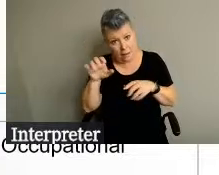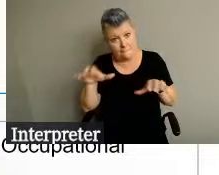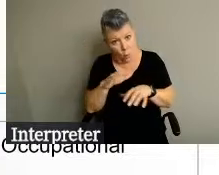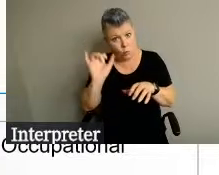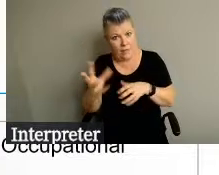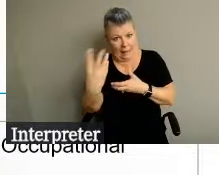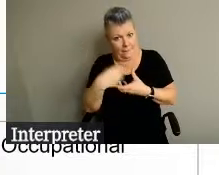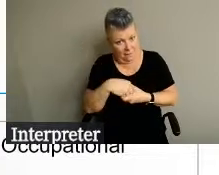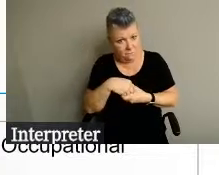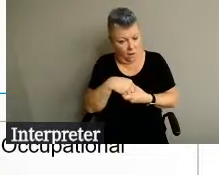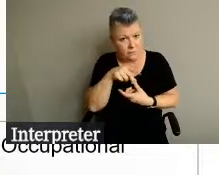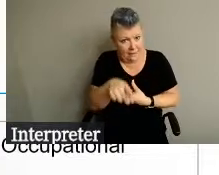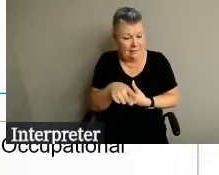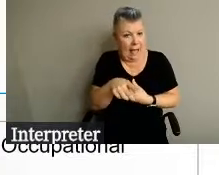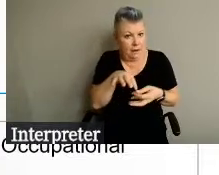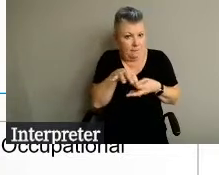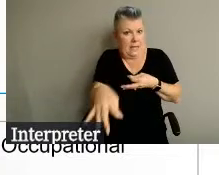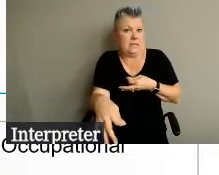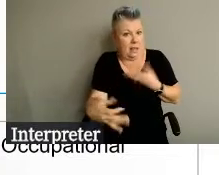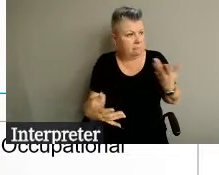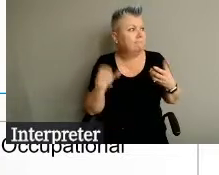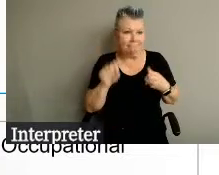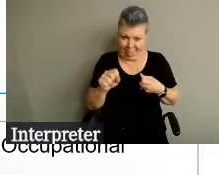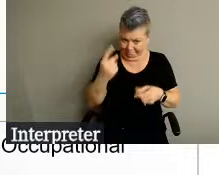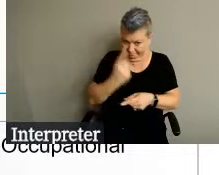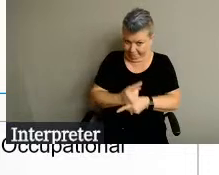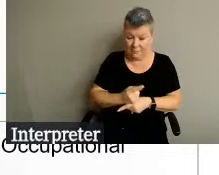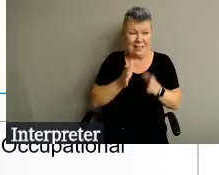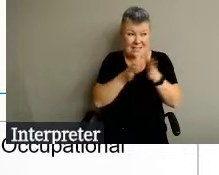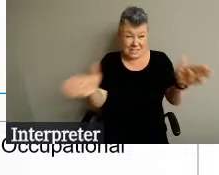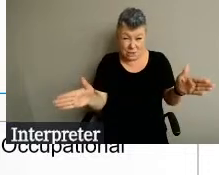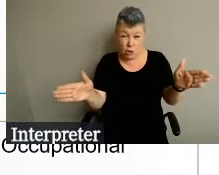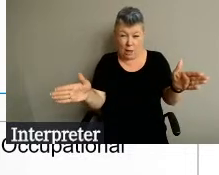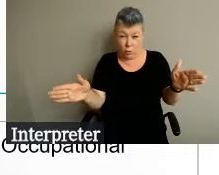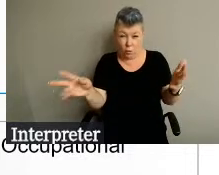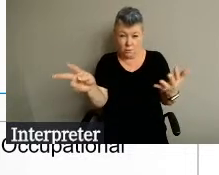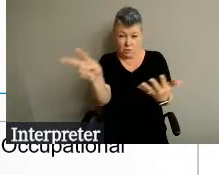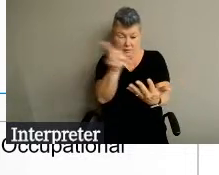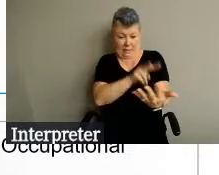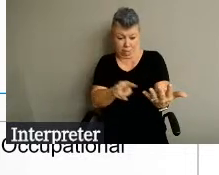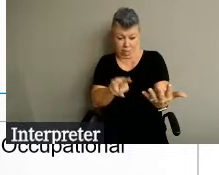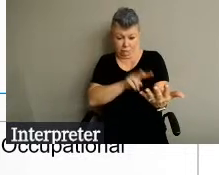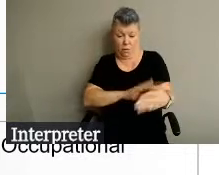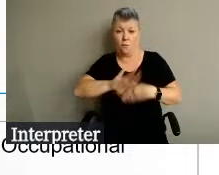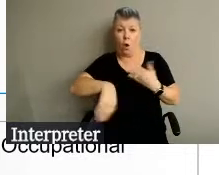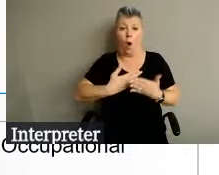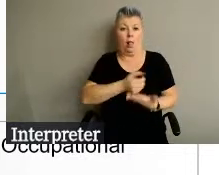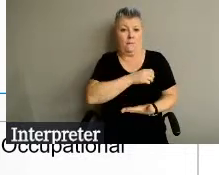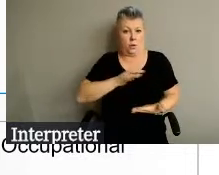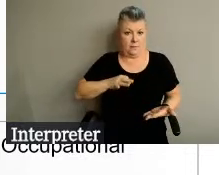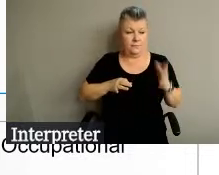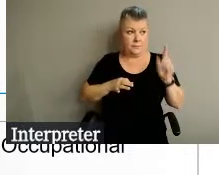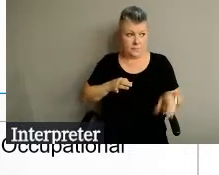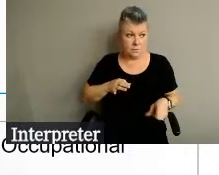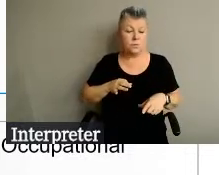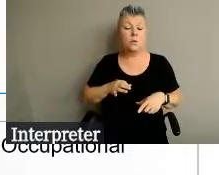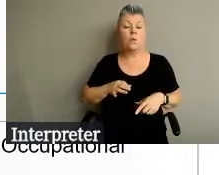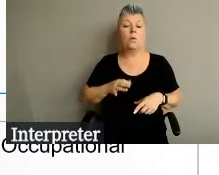Yep. So this is just a general overview of our staffing. So in terms of what we What we have position-wise